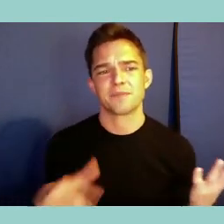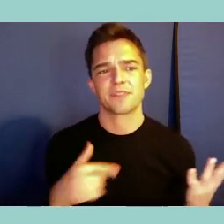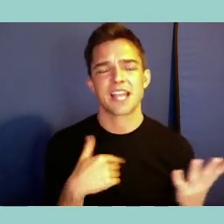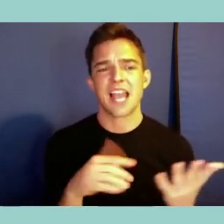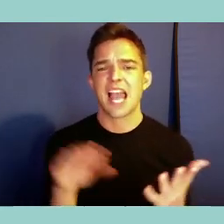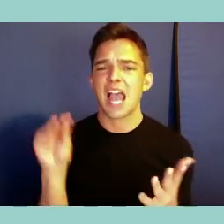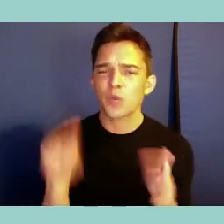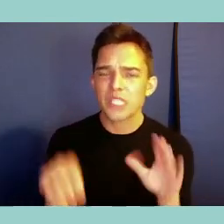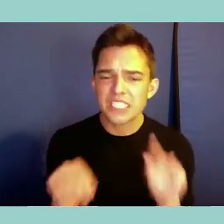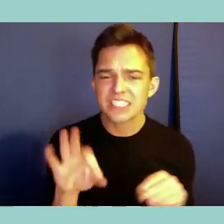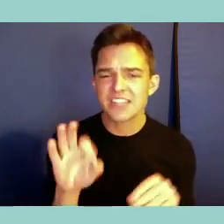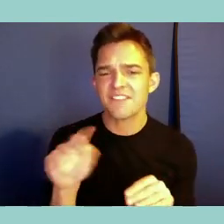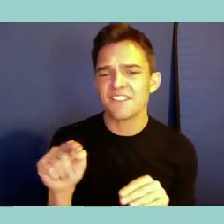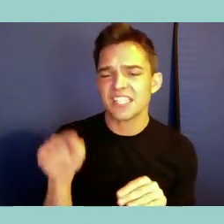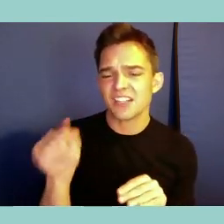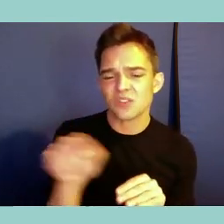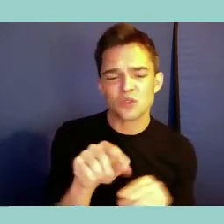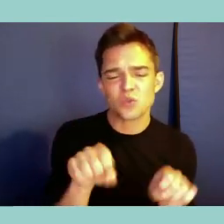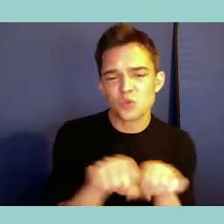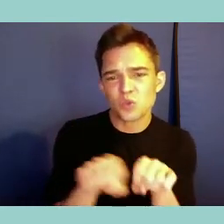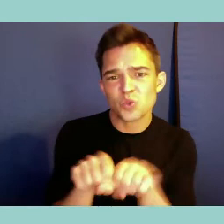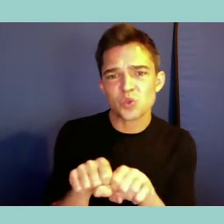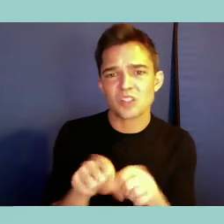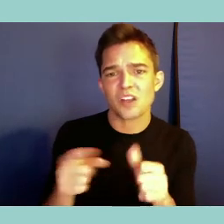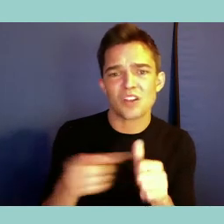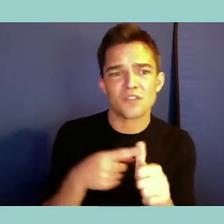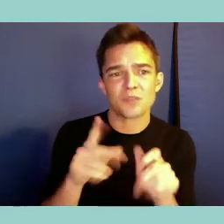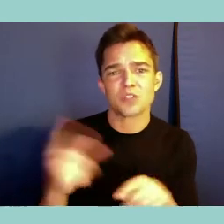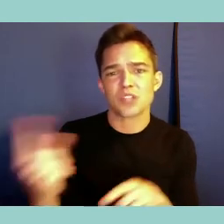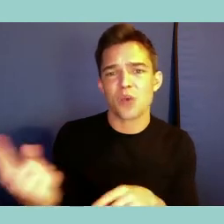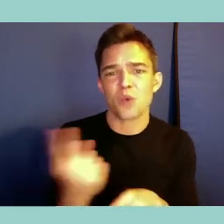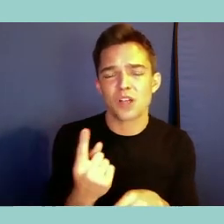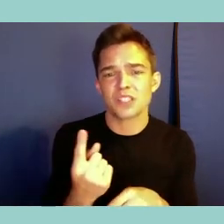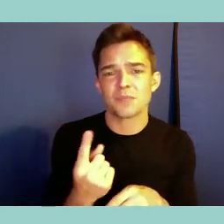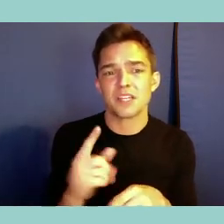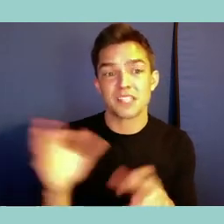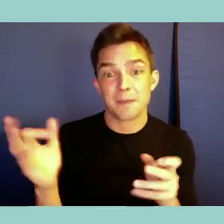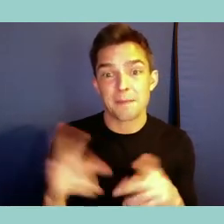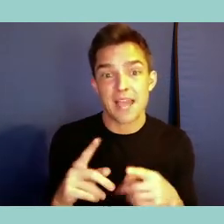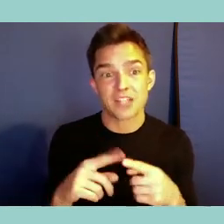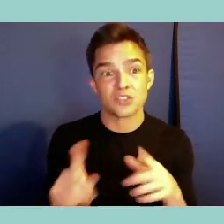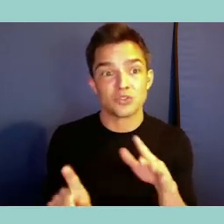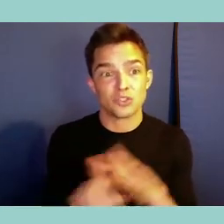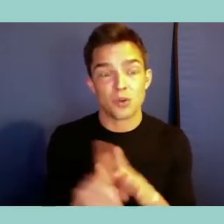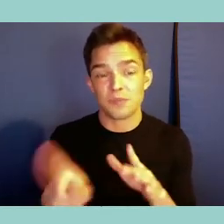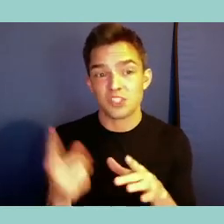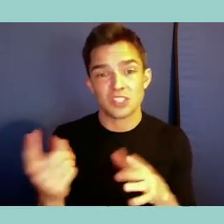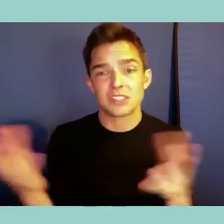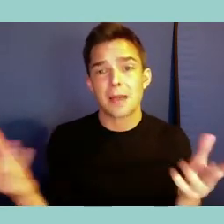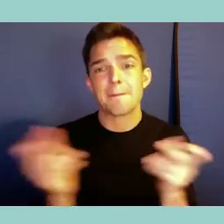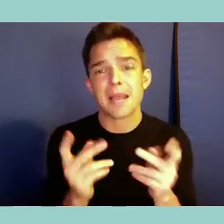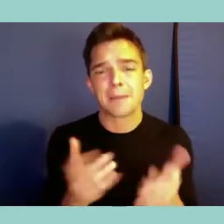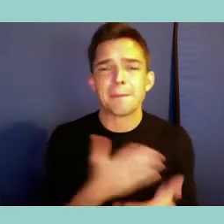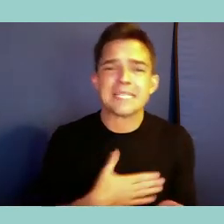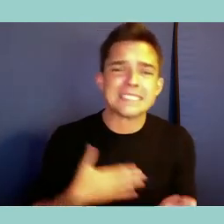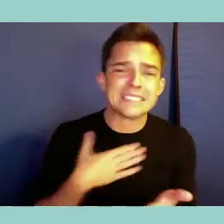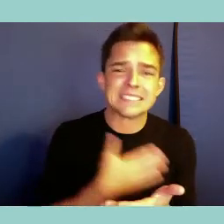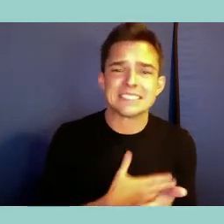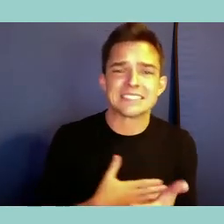I'll kiss even the feet of those shoes of the first one that walks up and returns to show up. Just come back,